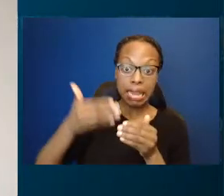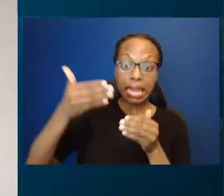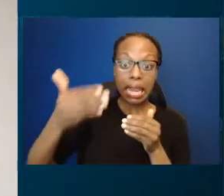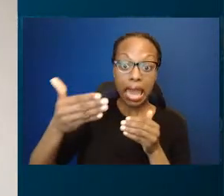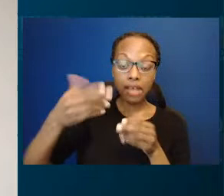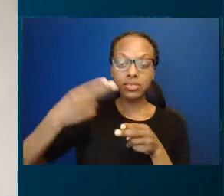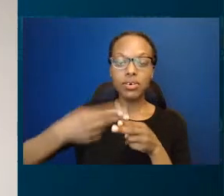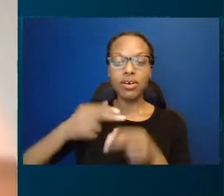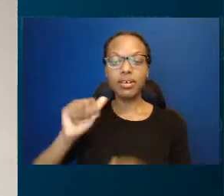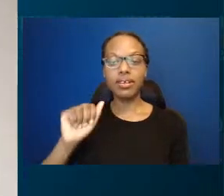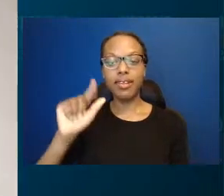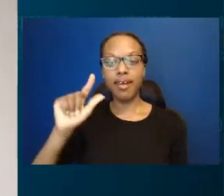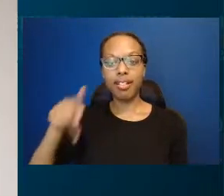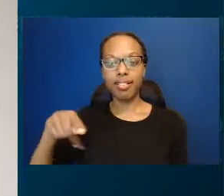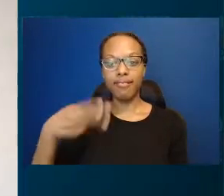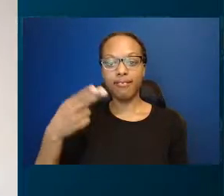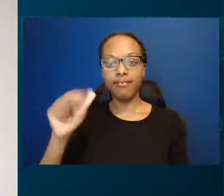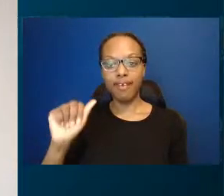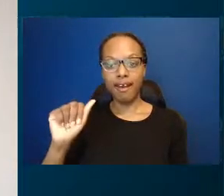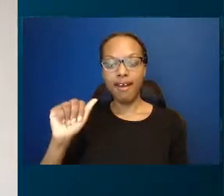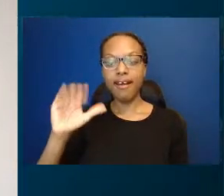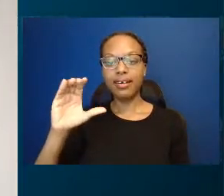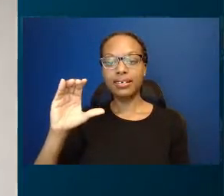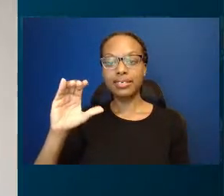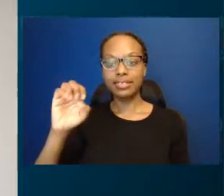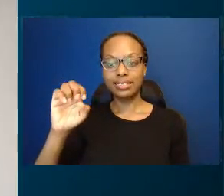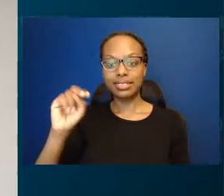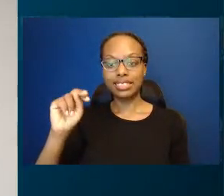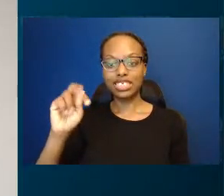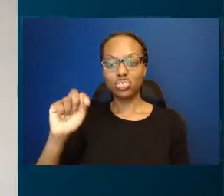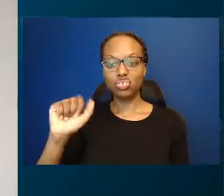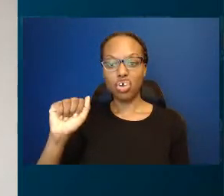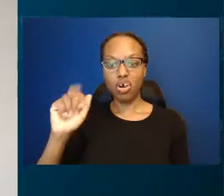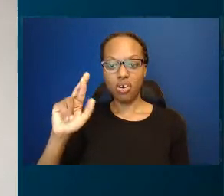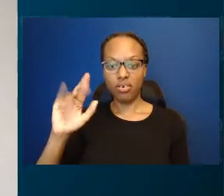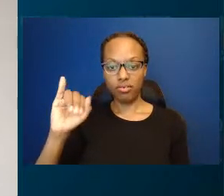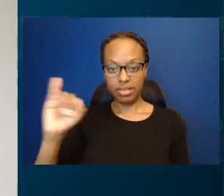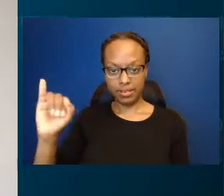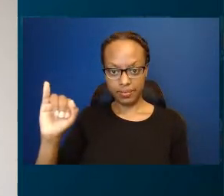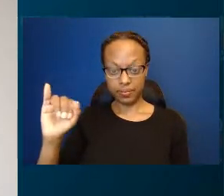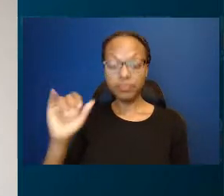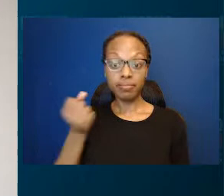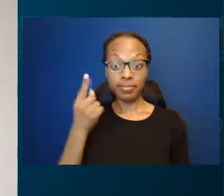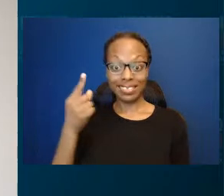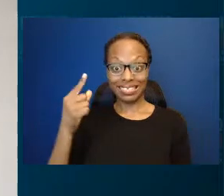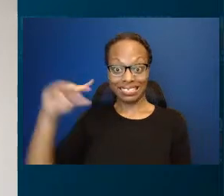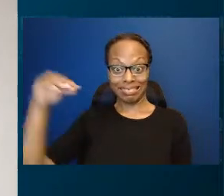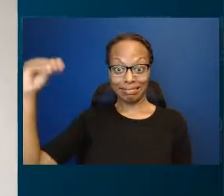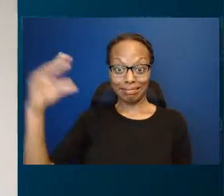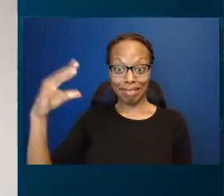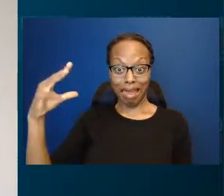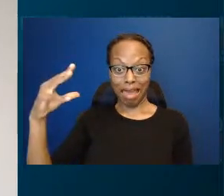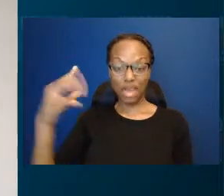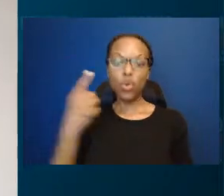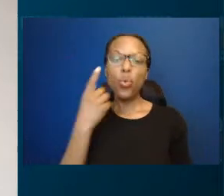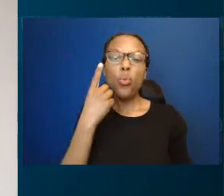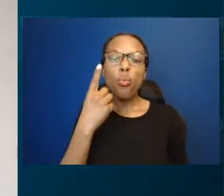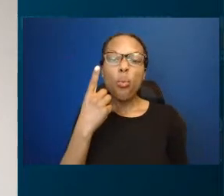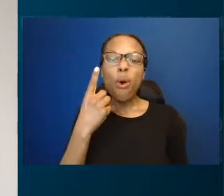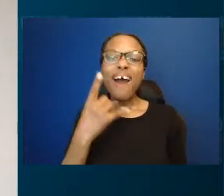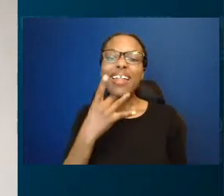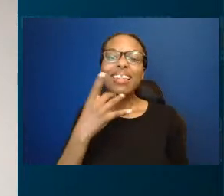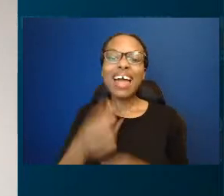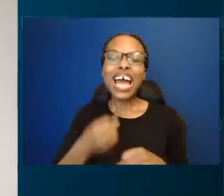Centauri. And to tell you how close that is, as I said before, the sun is a mere light year away.